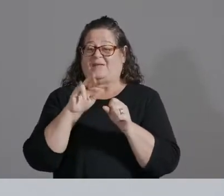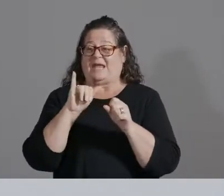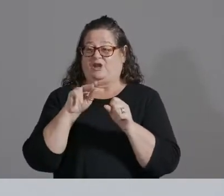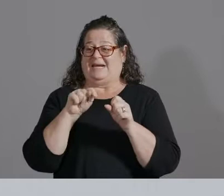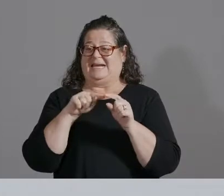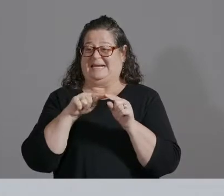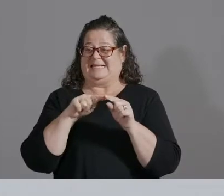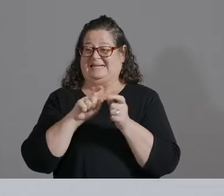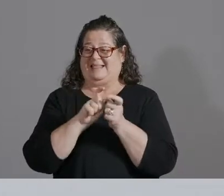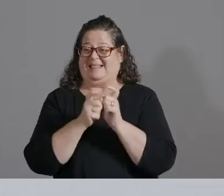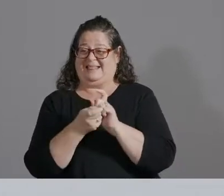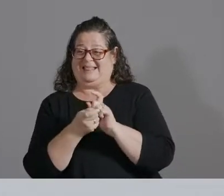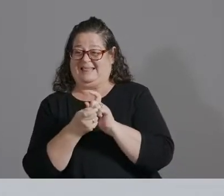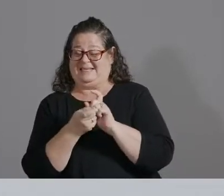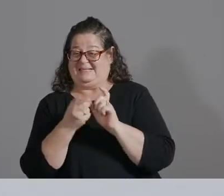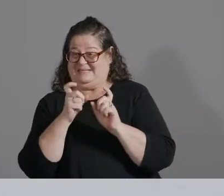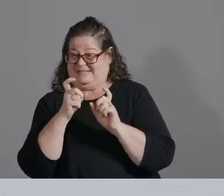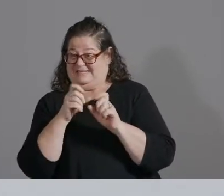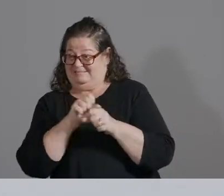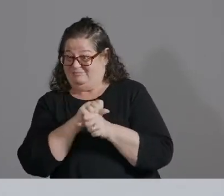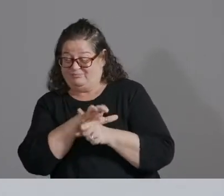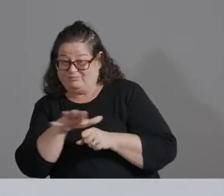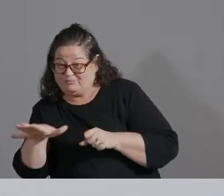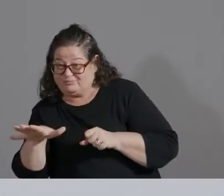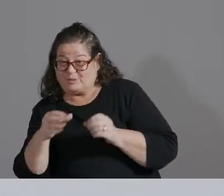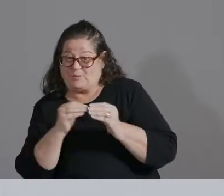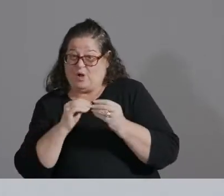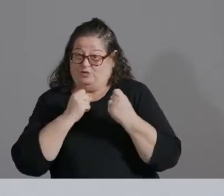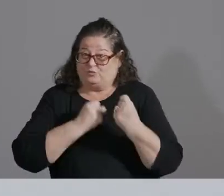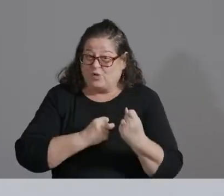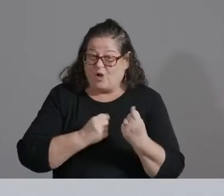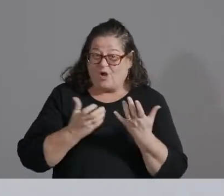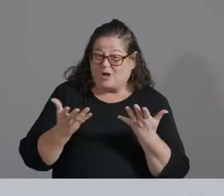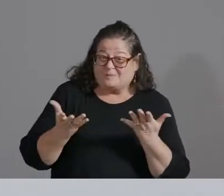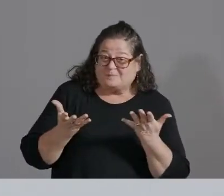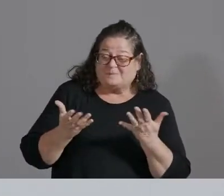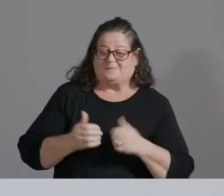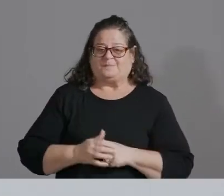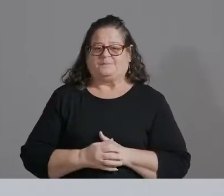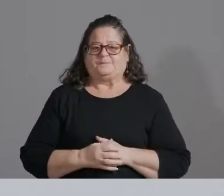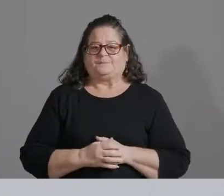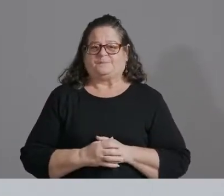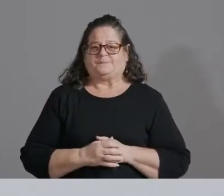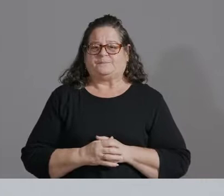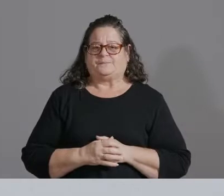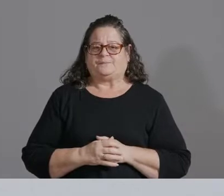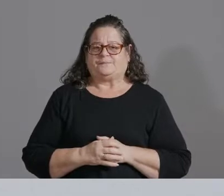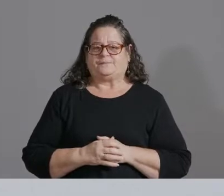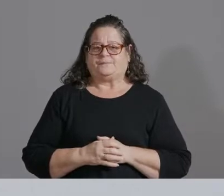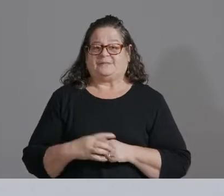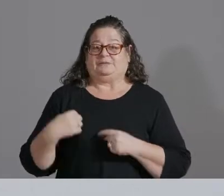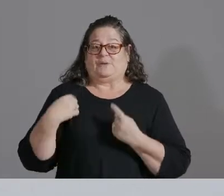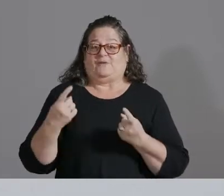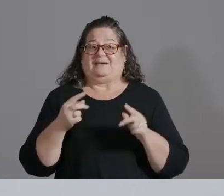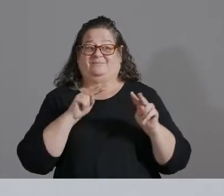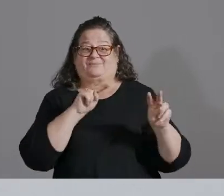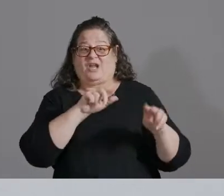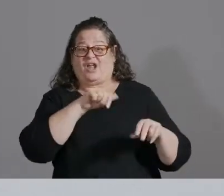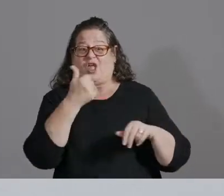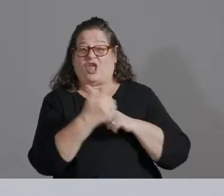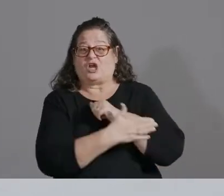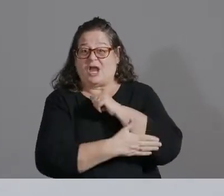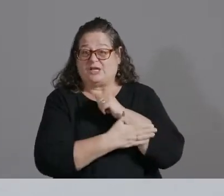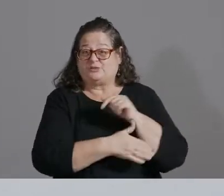that variant in other countries, like where it started in the UK or where it started like in South Africa, it